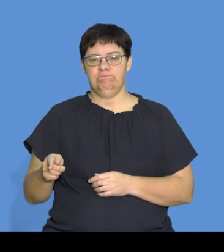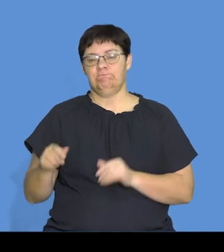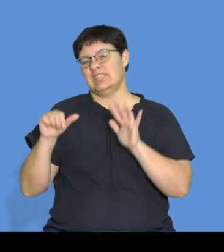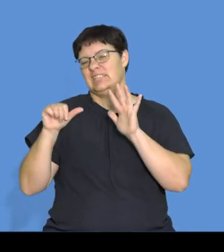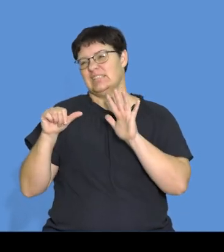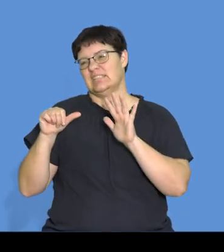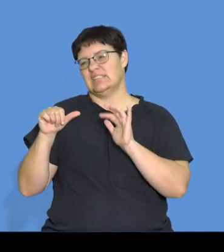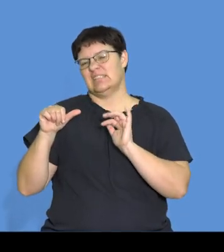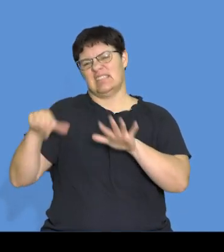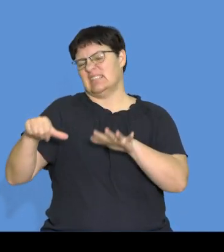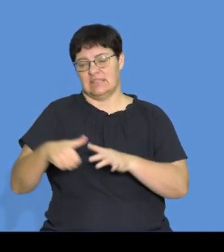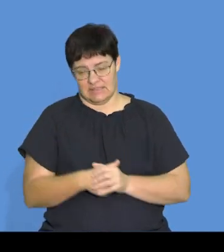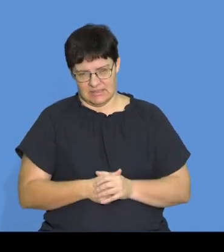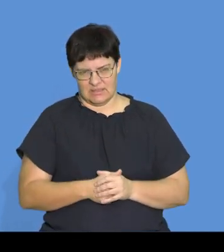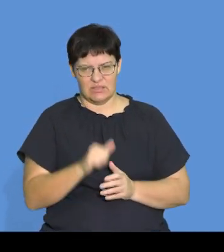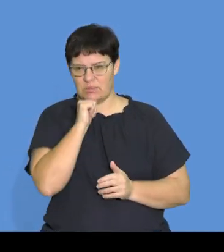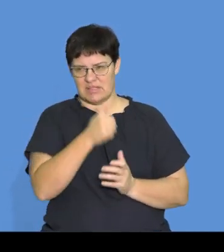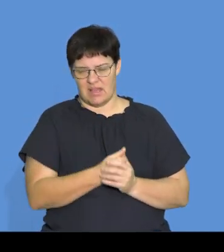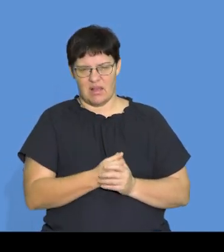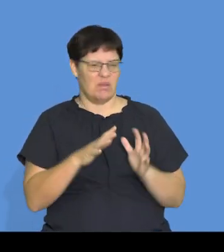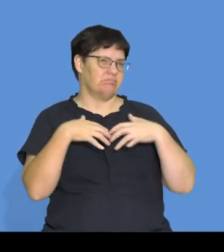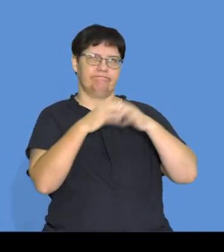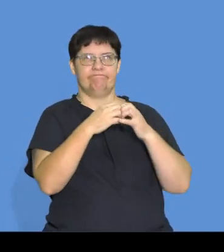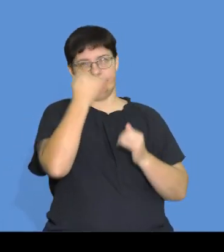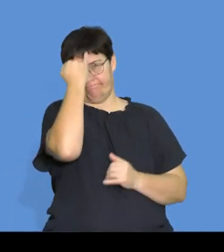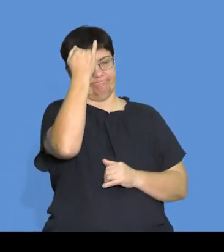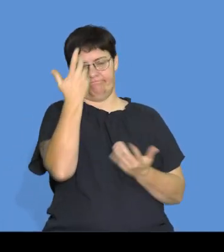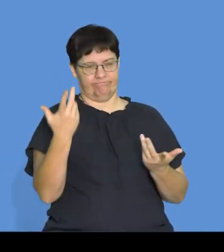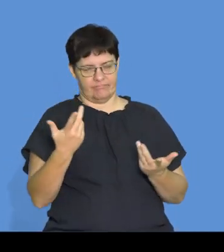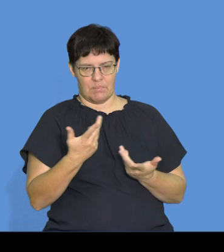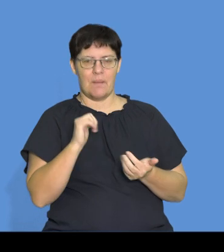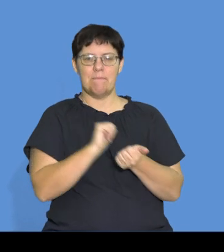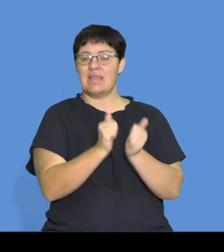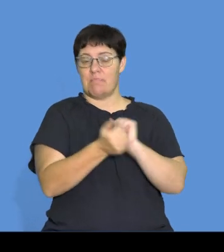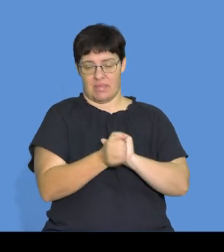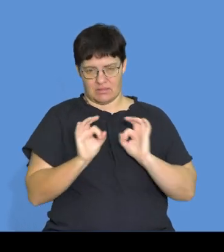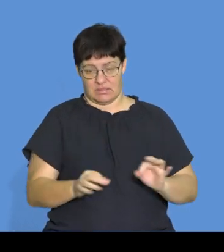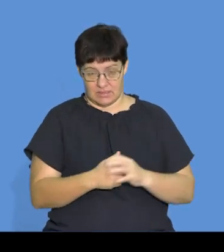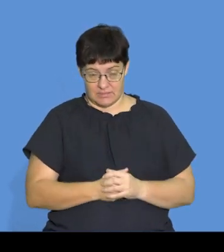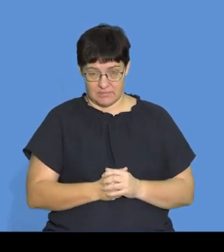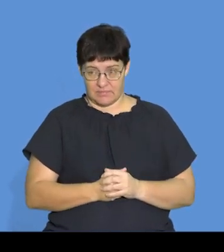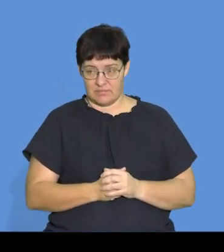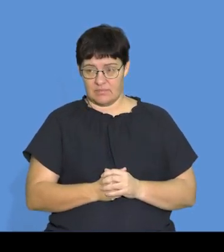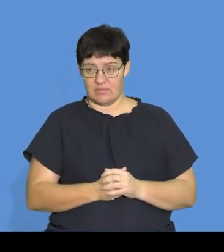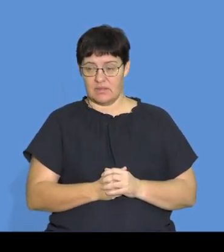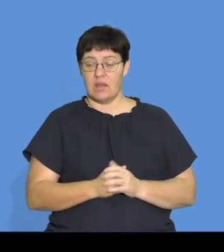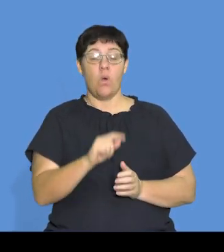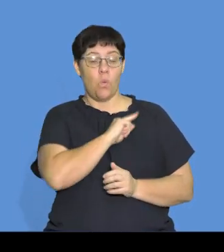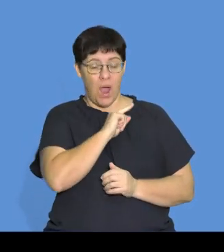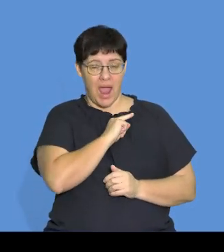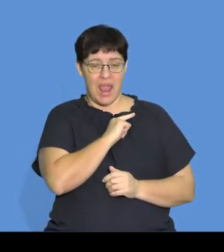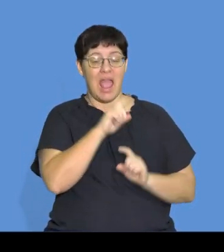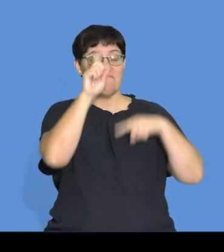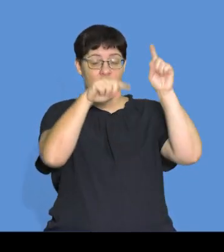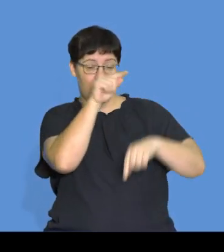16. It doesn't really matter. These are just made up things, right? But they are mathematically correct. Exponential because the variable